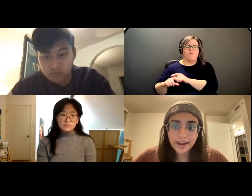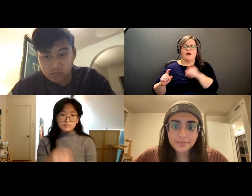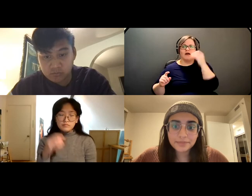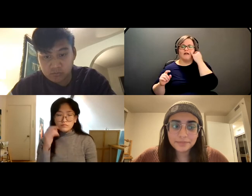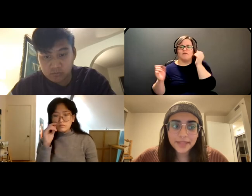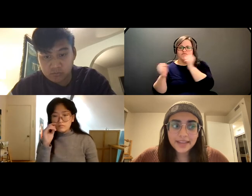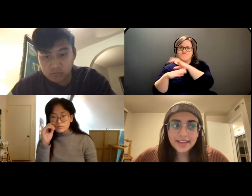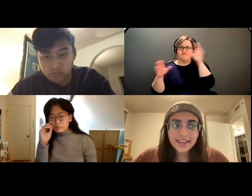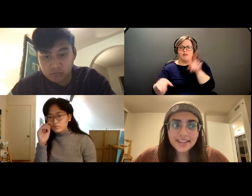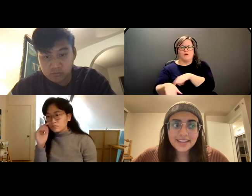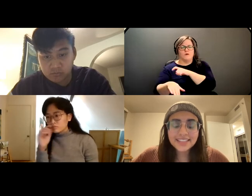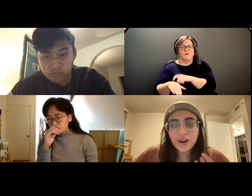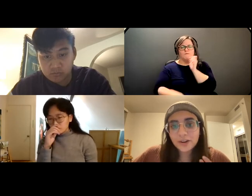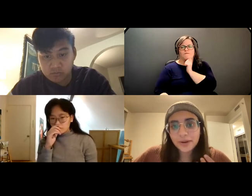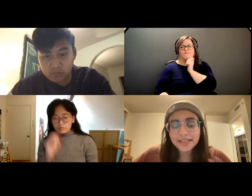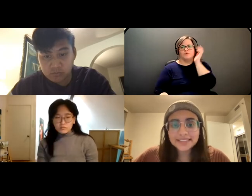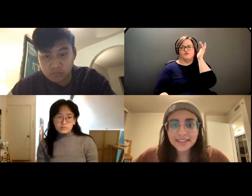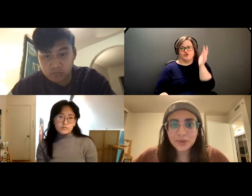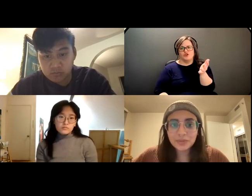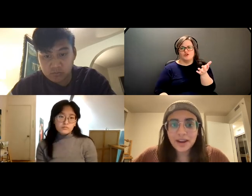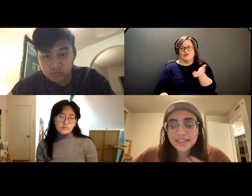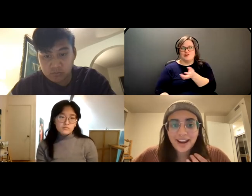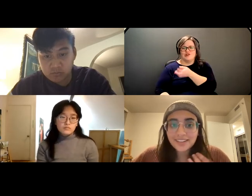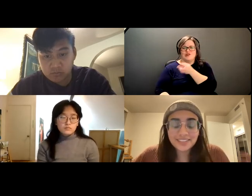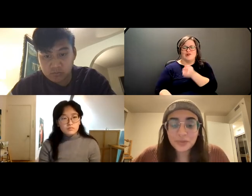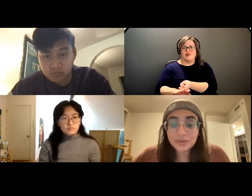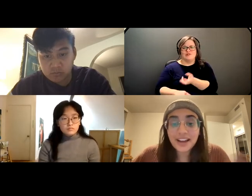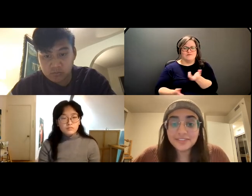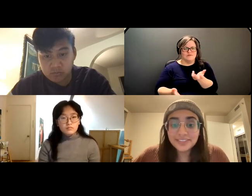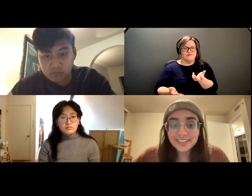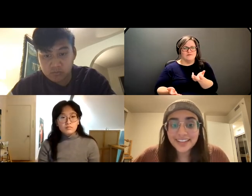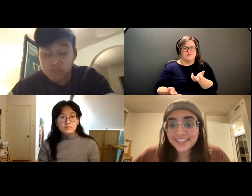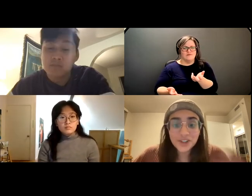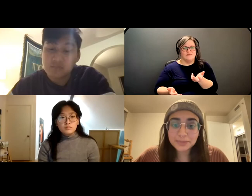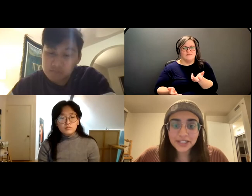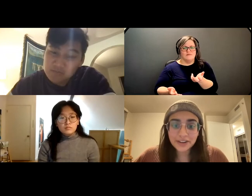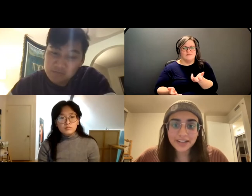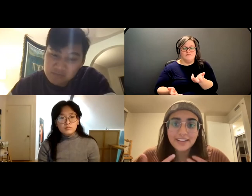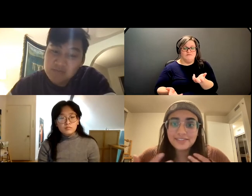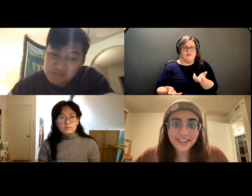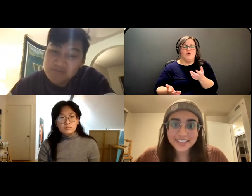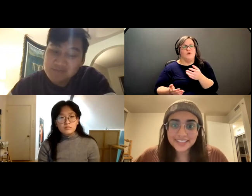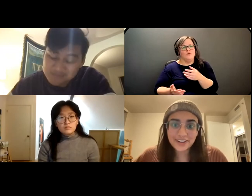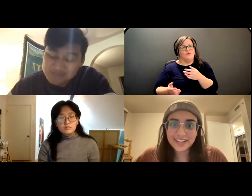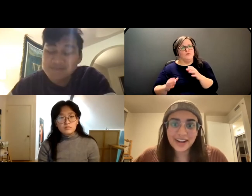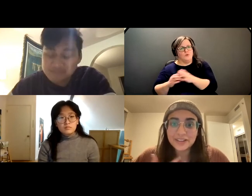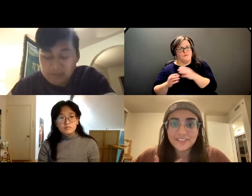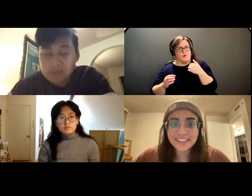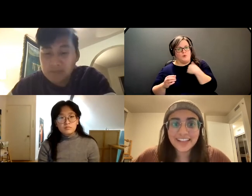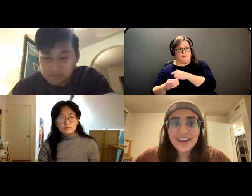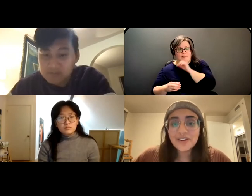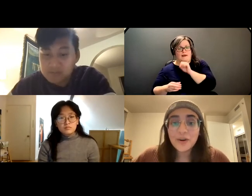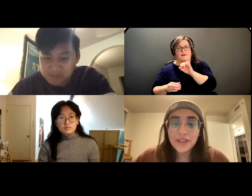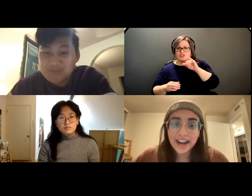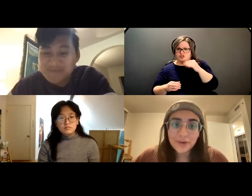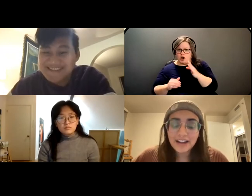space, it's hard, right? Because like, we would love like job security and funding security. And I would love to